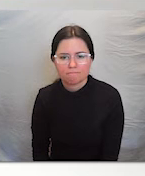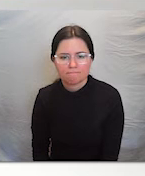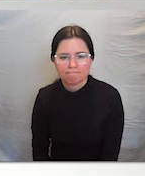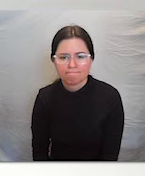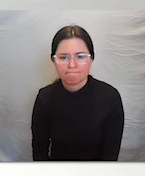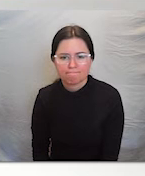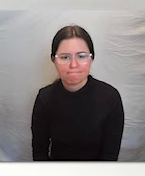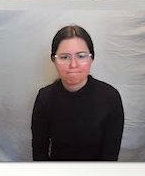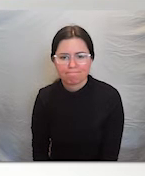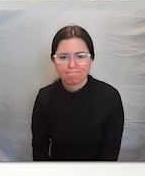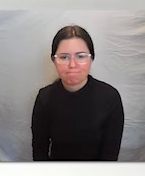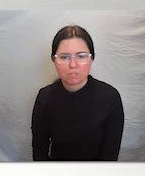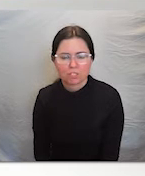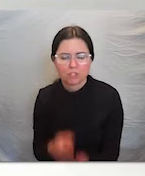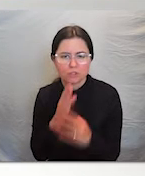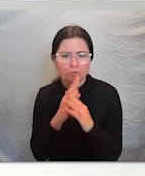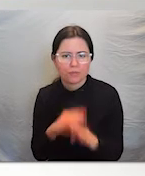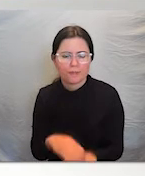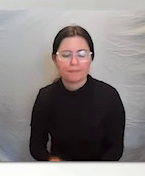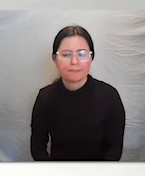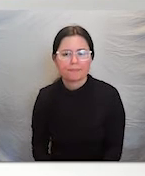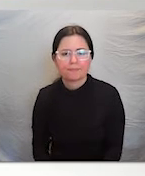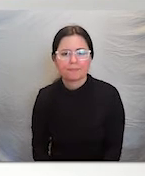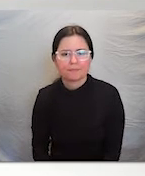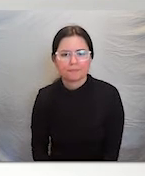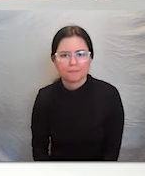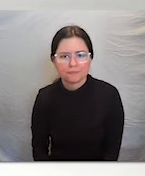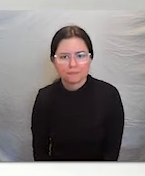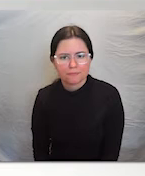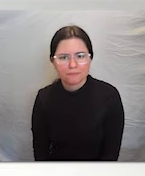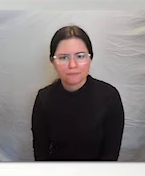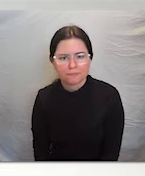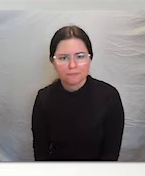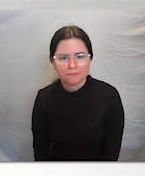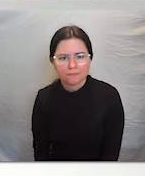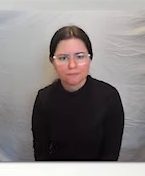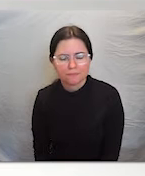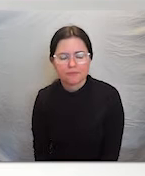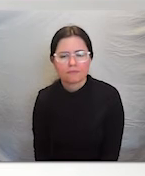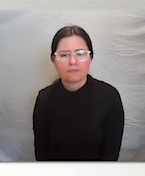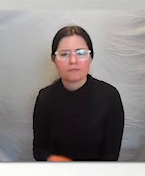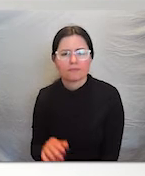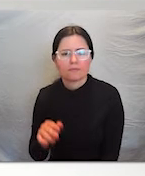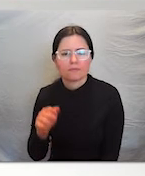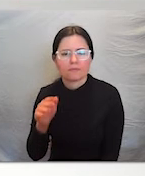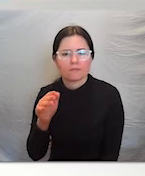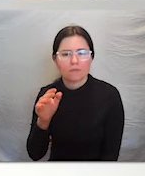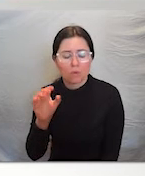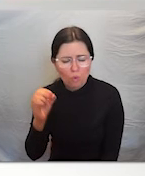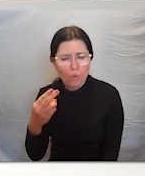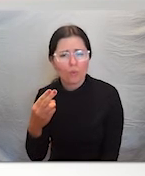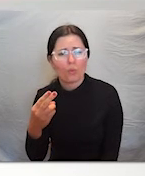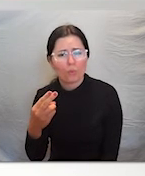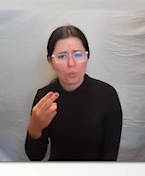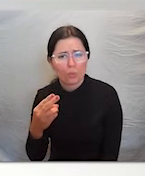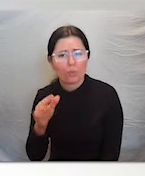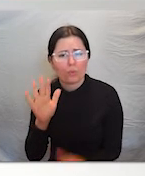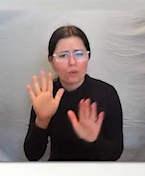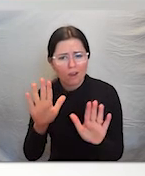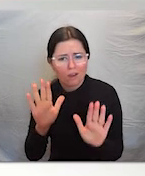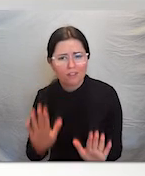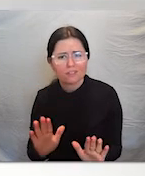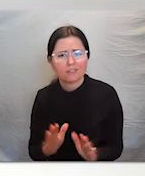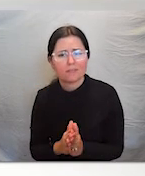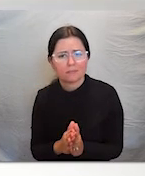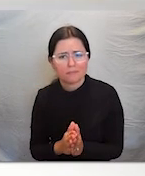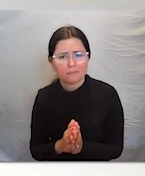agencies and contractors. Oh, She's a civilian in the Air Force. awesome. But Tell her thank you for